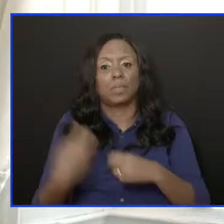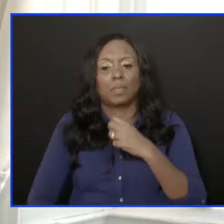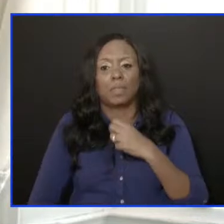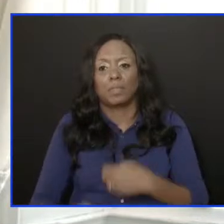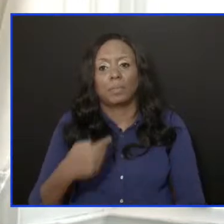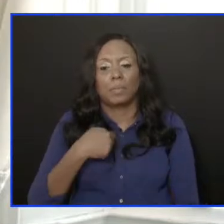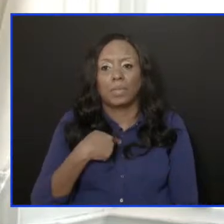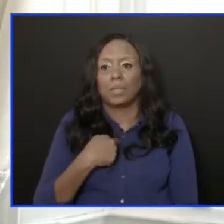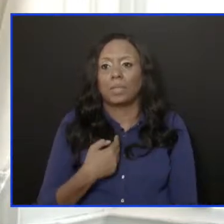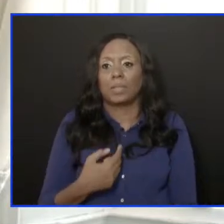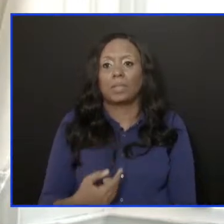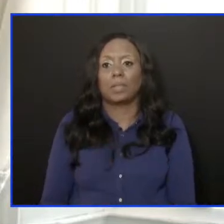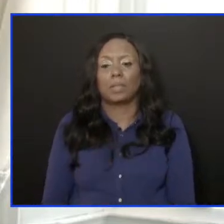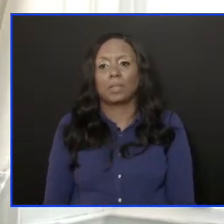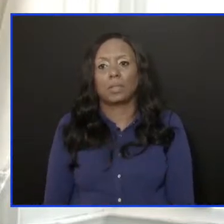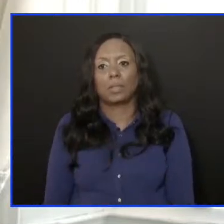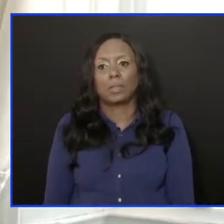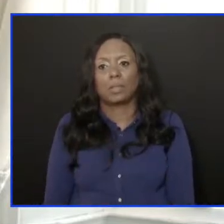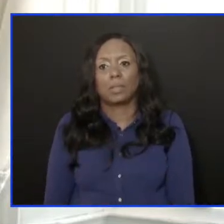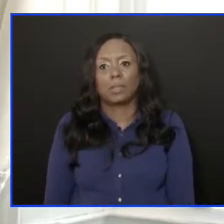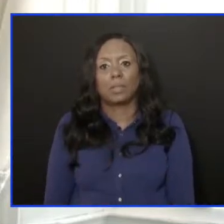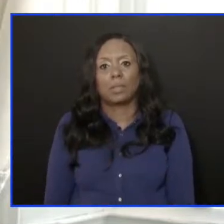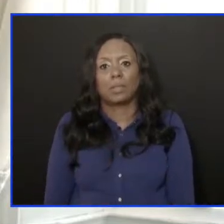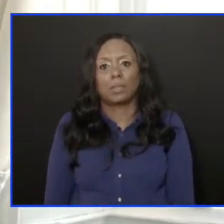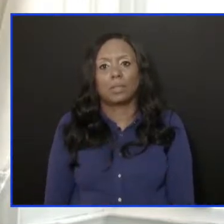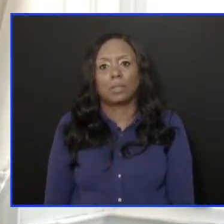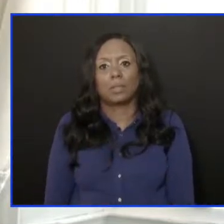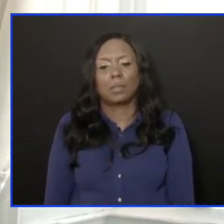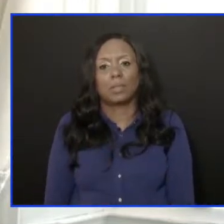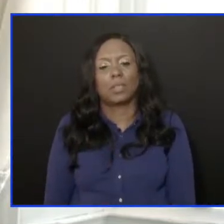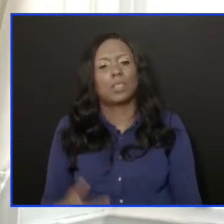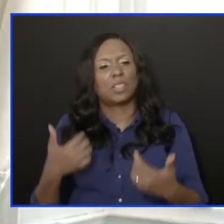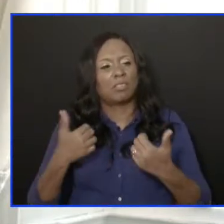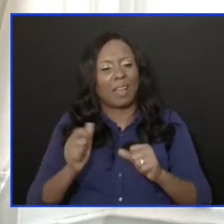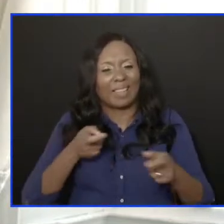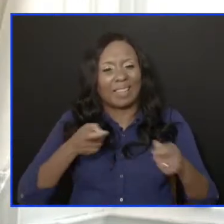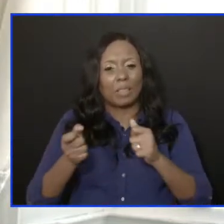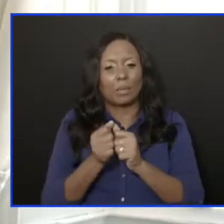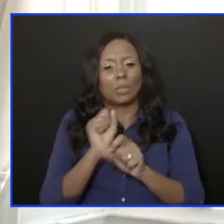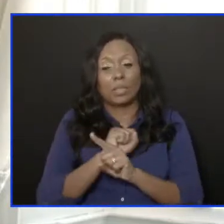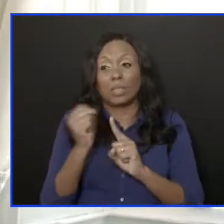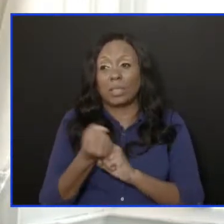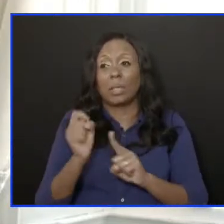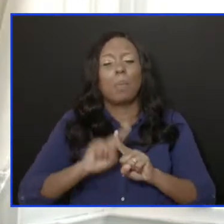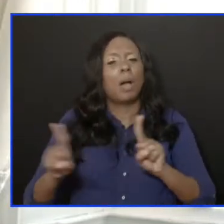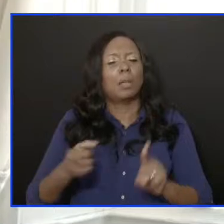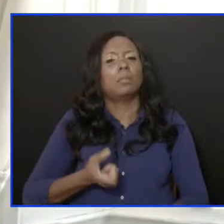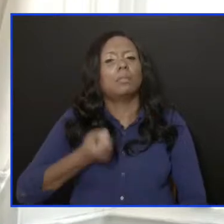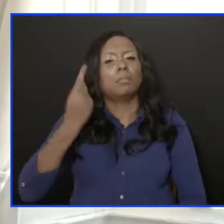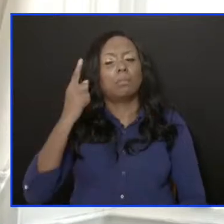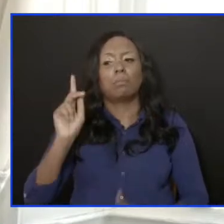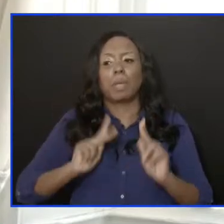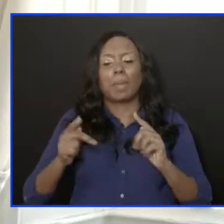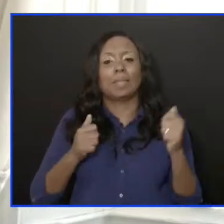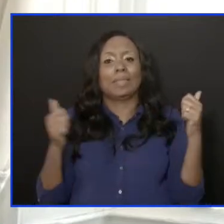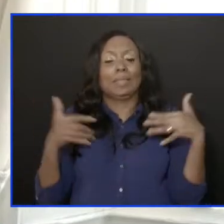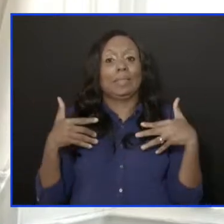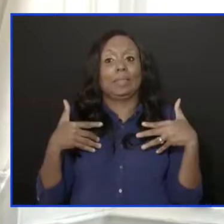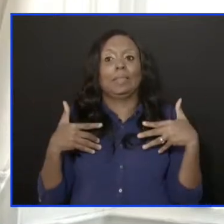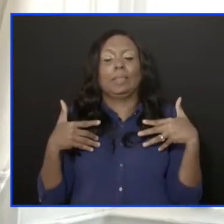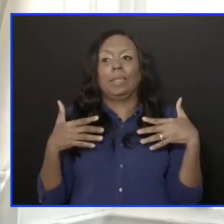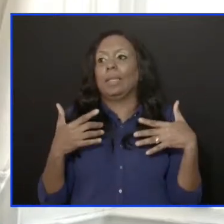as staff to have to try to deal with those sort of situations. But I understand that people may be fearful. And I always tell the